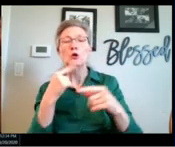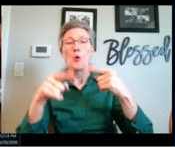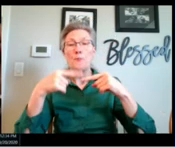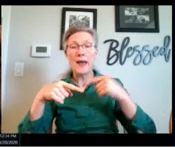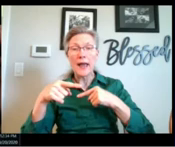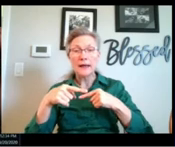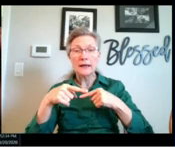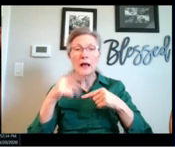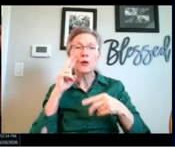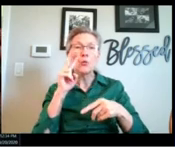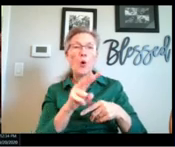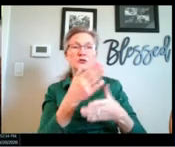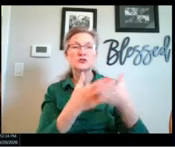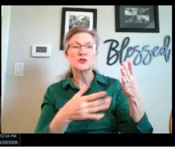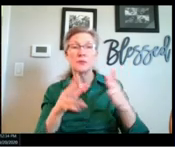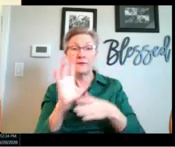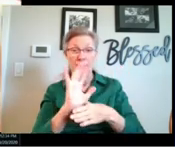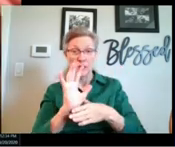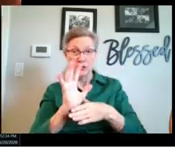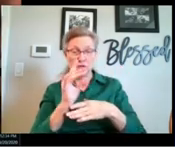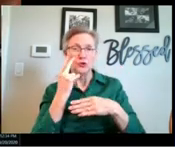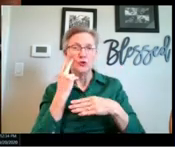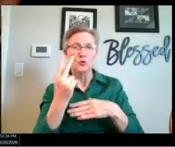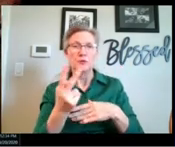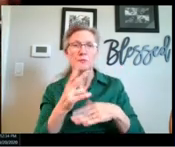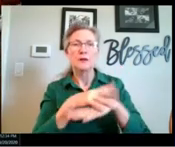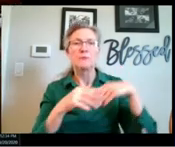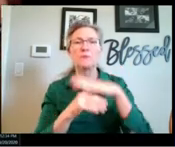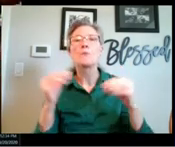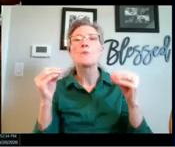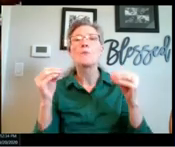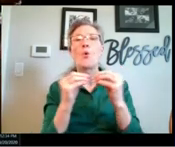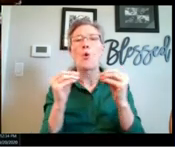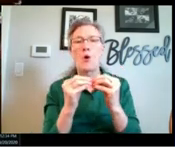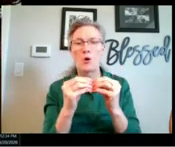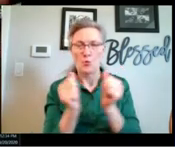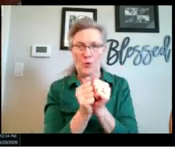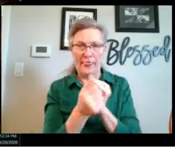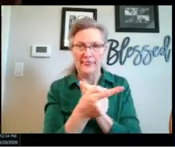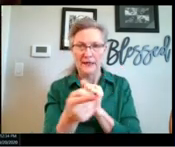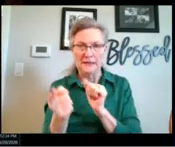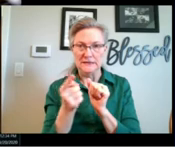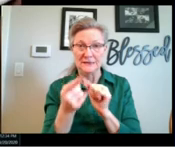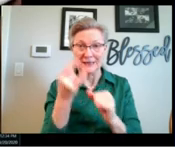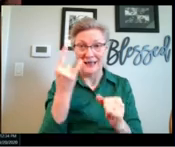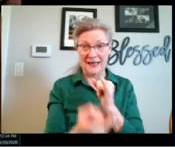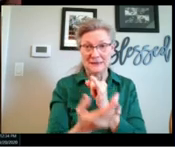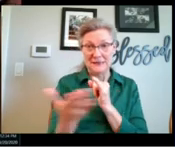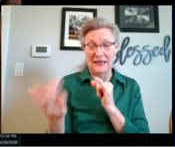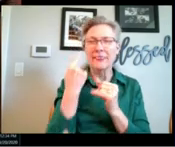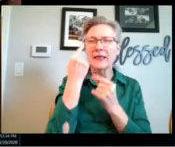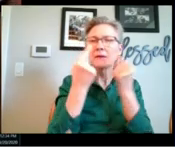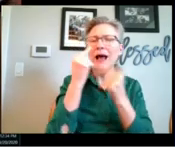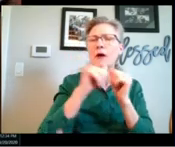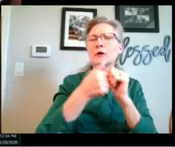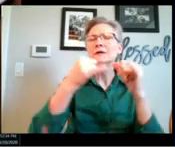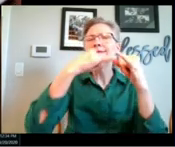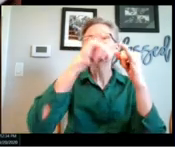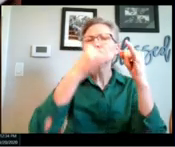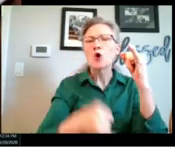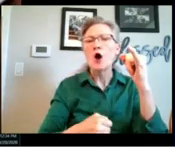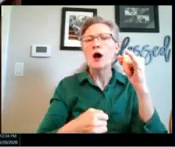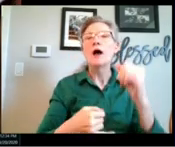and re-watch some of those videos so that you become a little bit more comfortable with them. All right, the last thing I want us to do is think about how we could draw the perimeter of